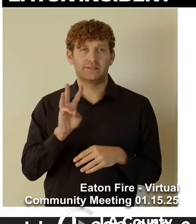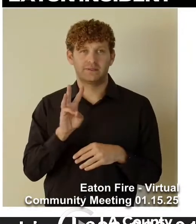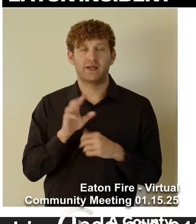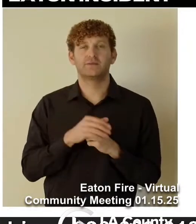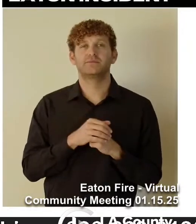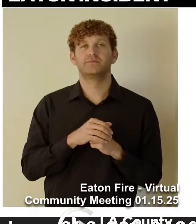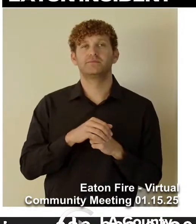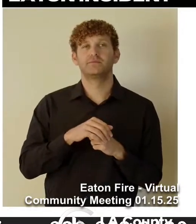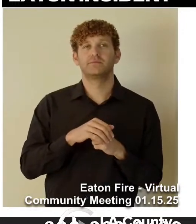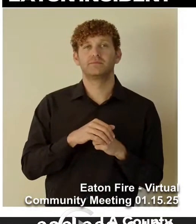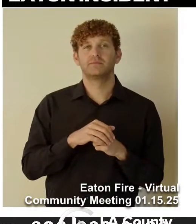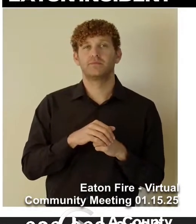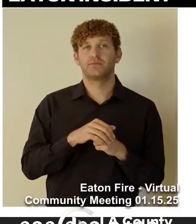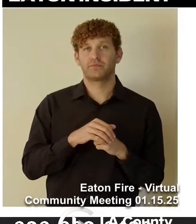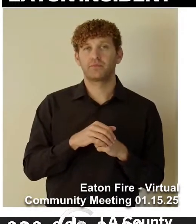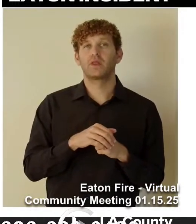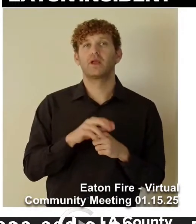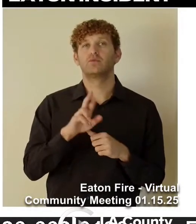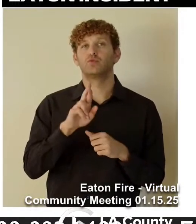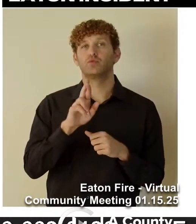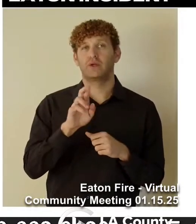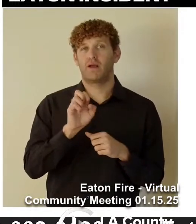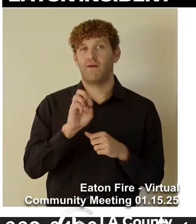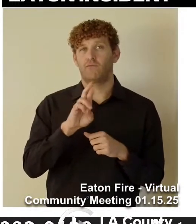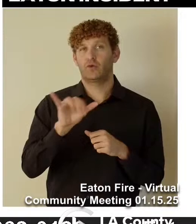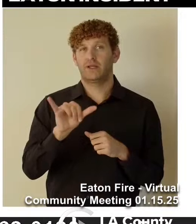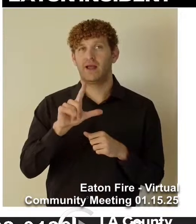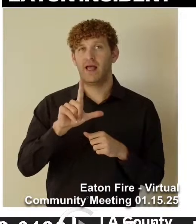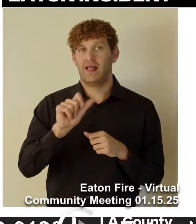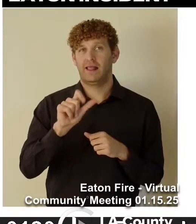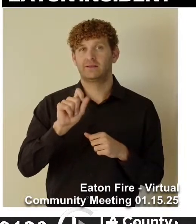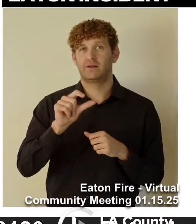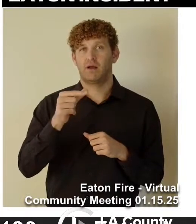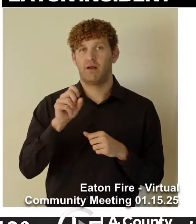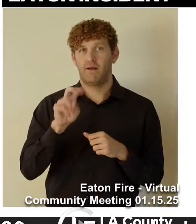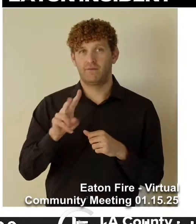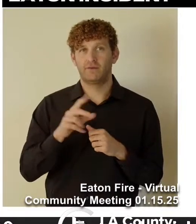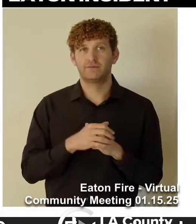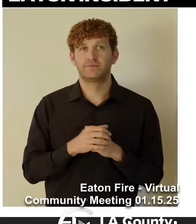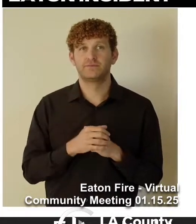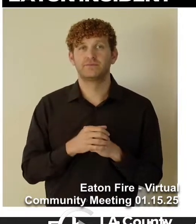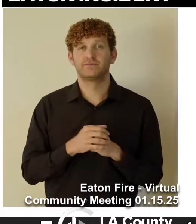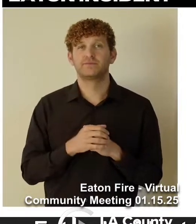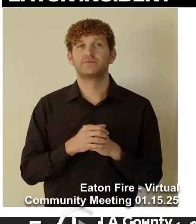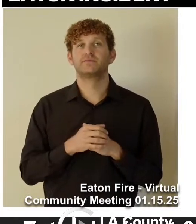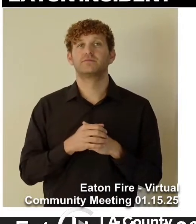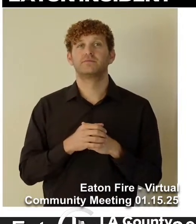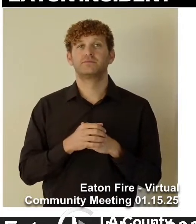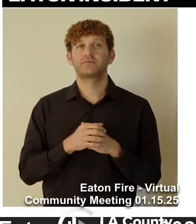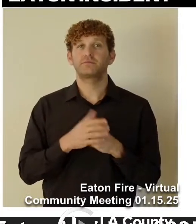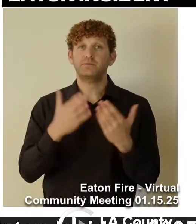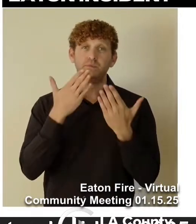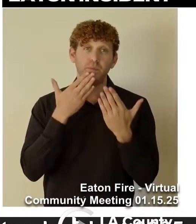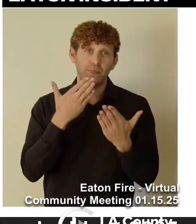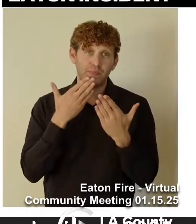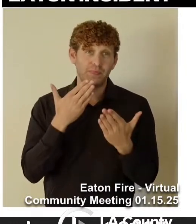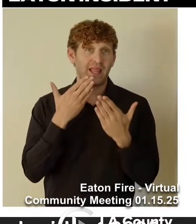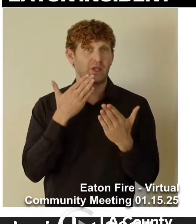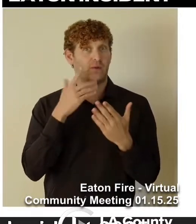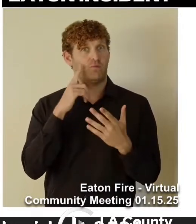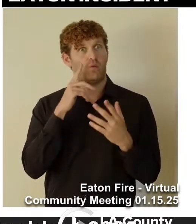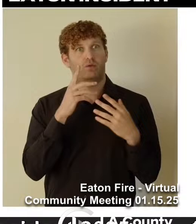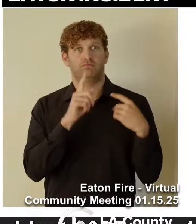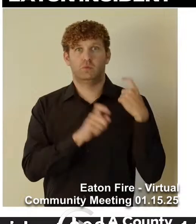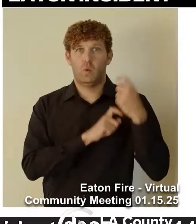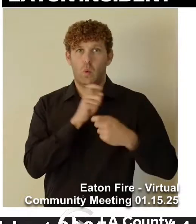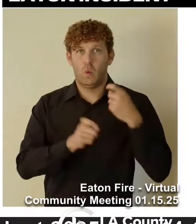recovery.lacounty.gov. Thank you to all who have heard our call for financial donations to our trusted partners